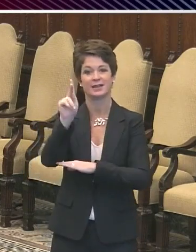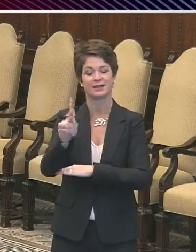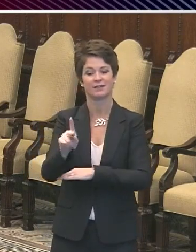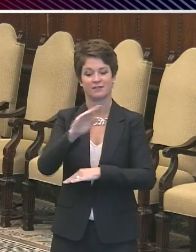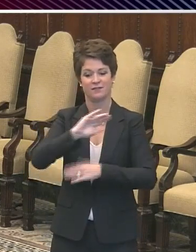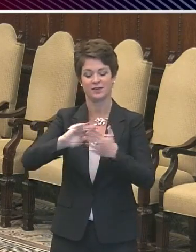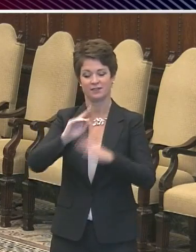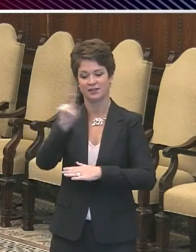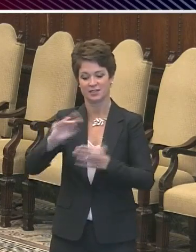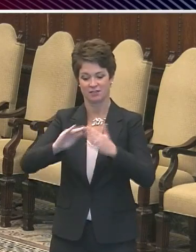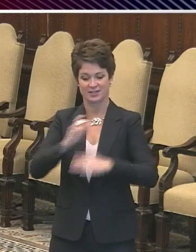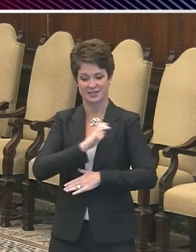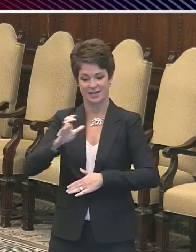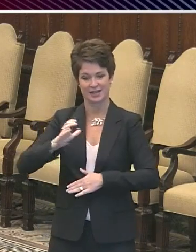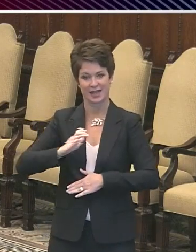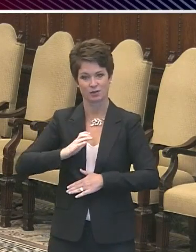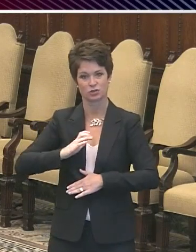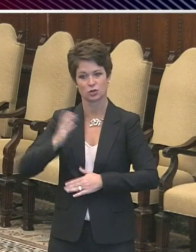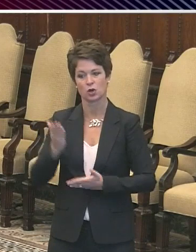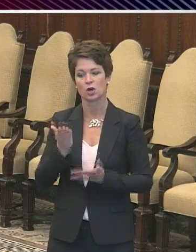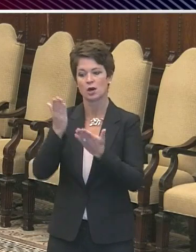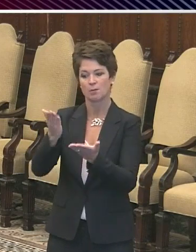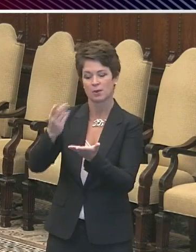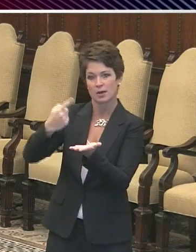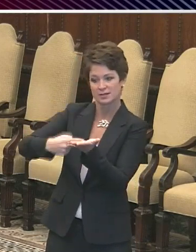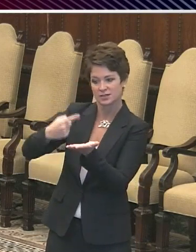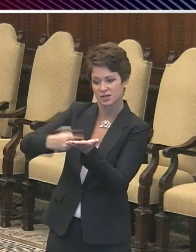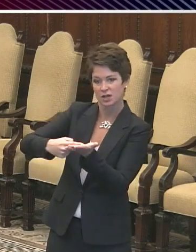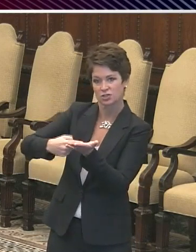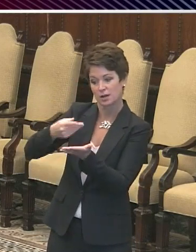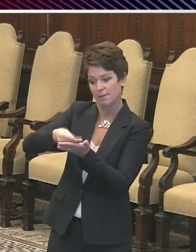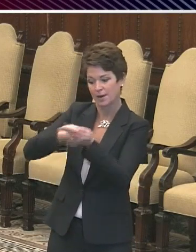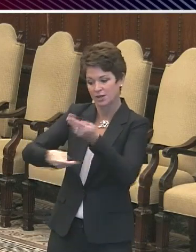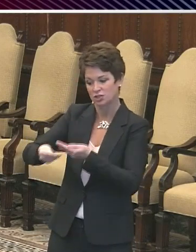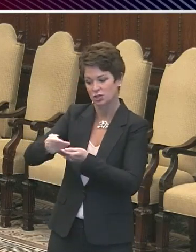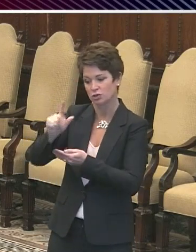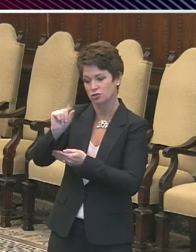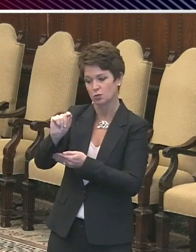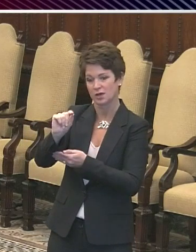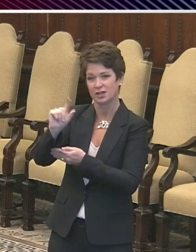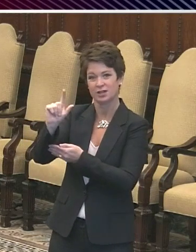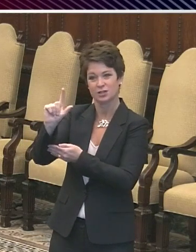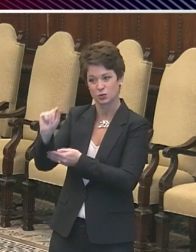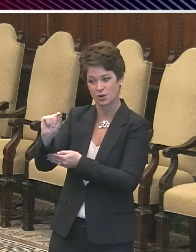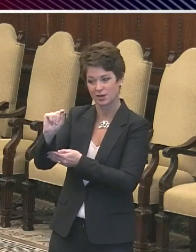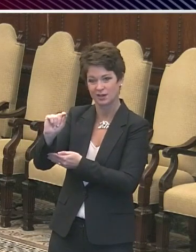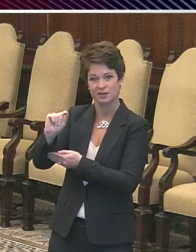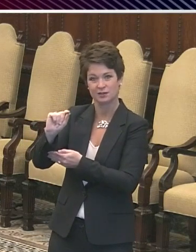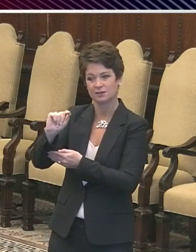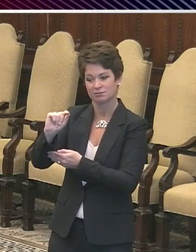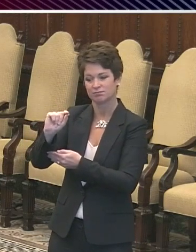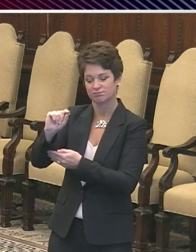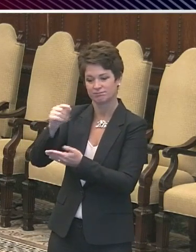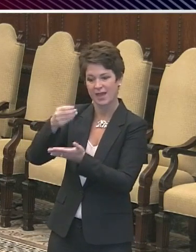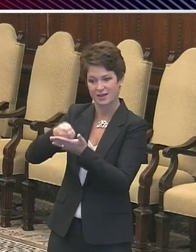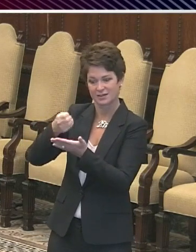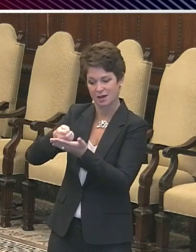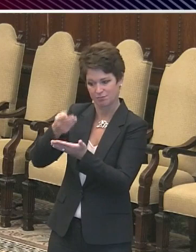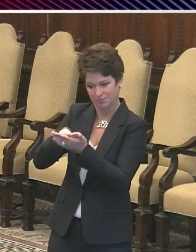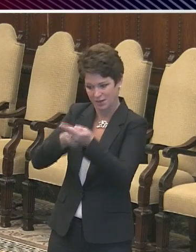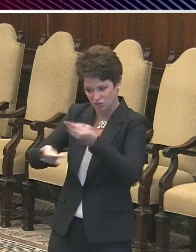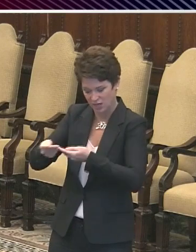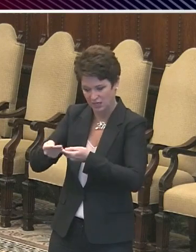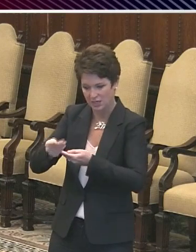its review of our proposed fiscal year 2021 budget and five-year plan. In light of the pandemic and the resulting economic